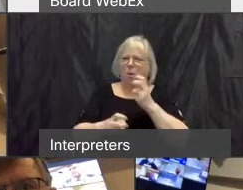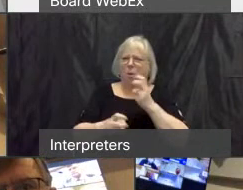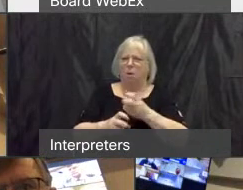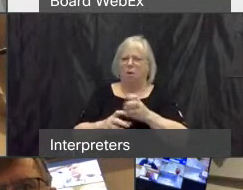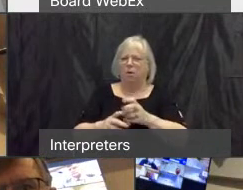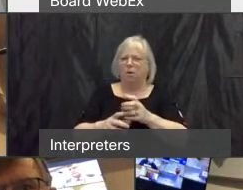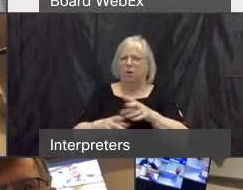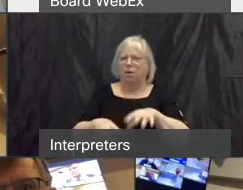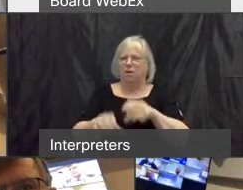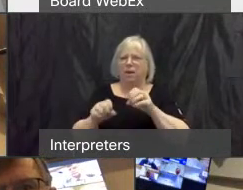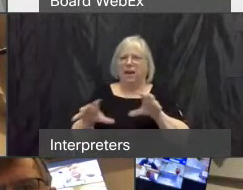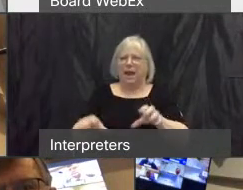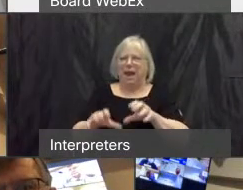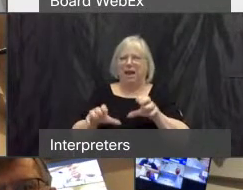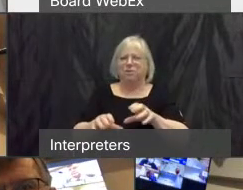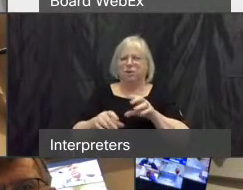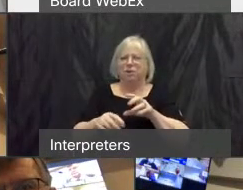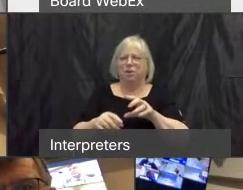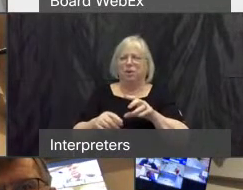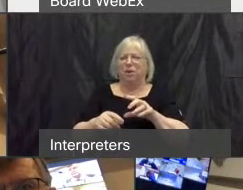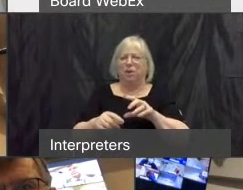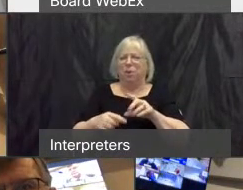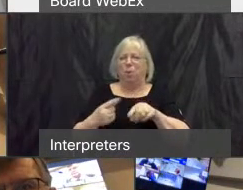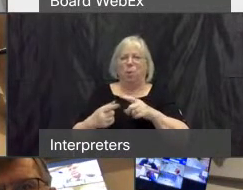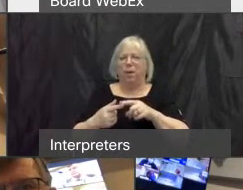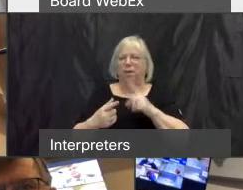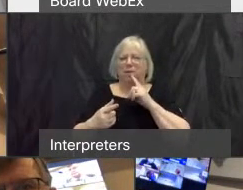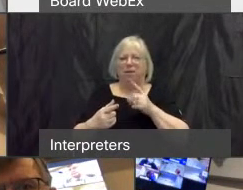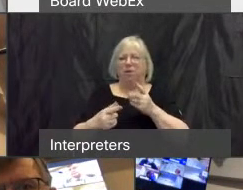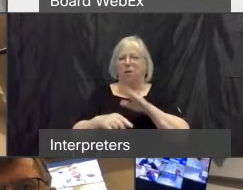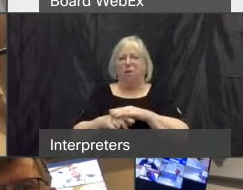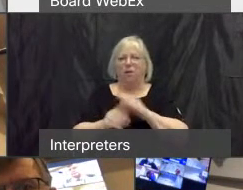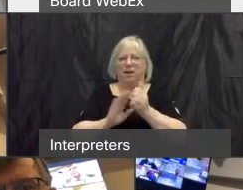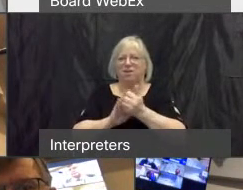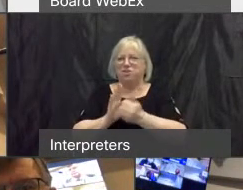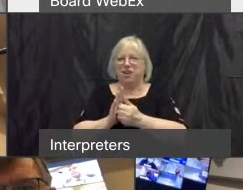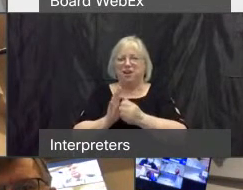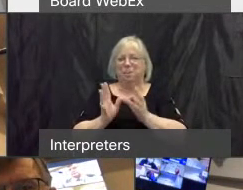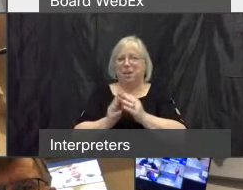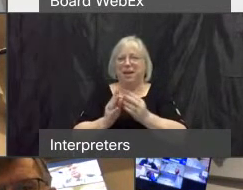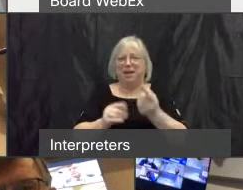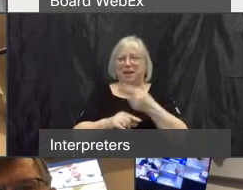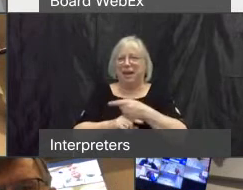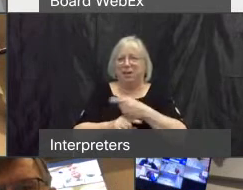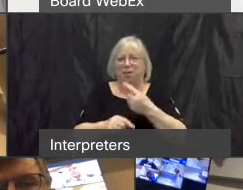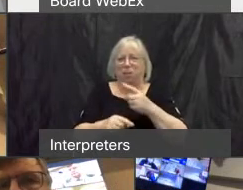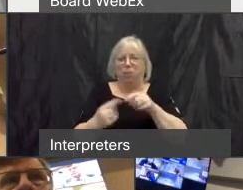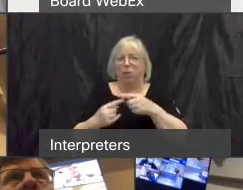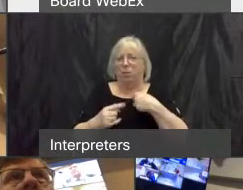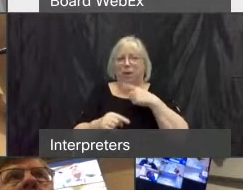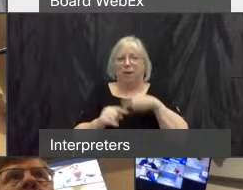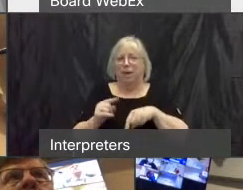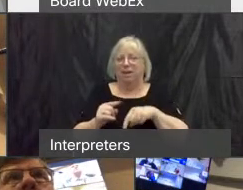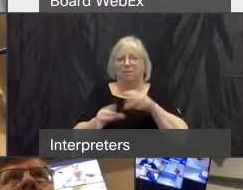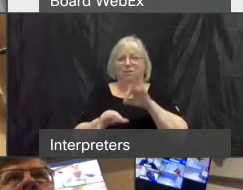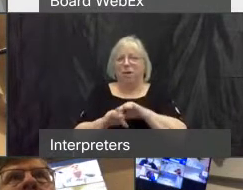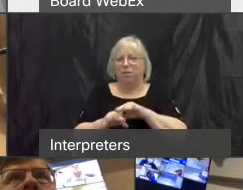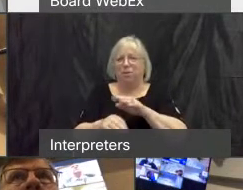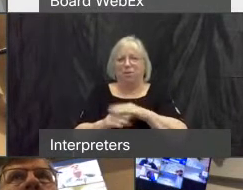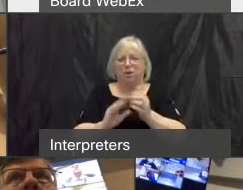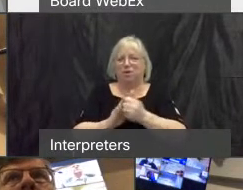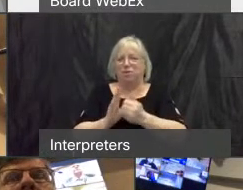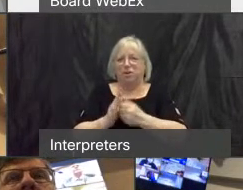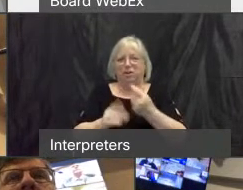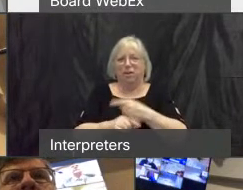on agenda meeting dates when we're not actually in session. So that's why I was looking for some guidance as to why